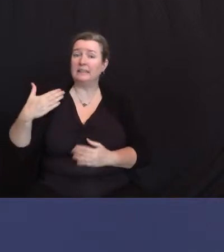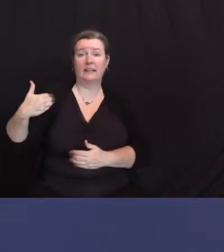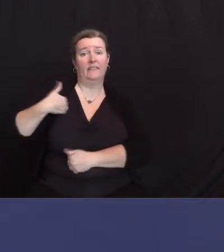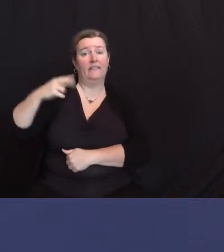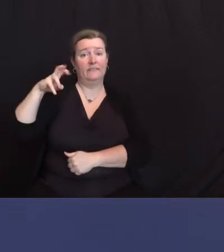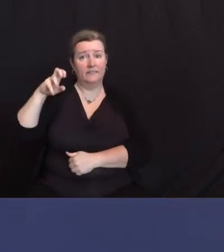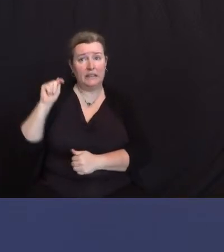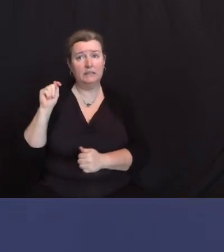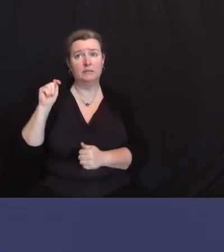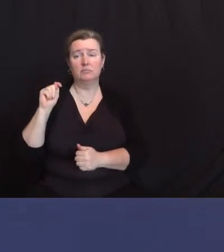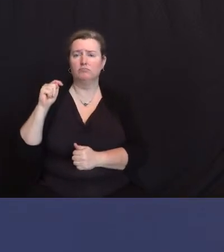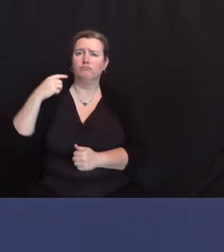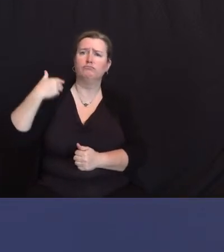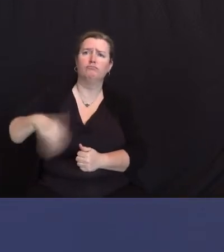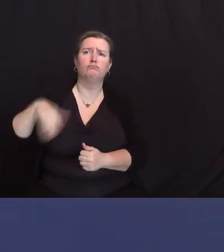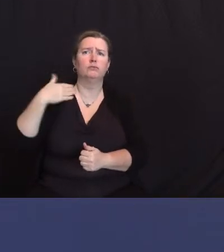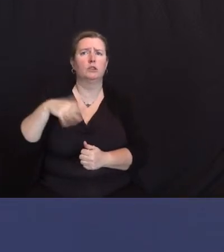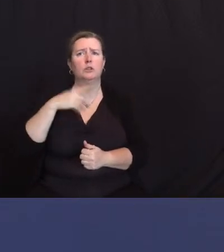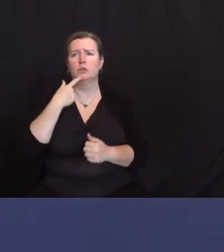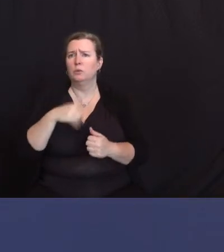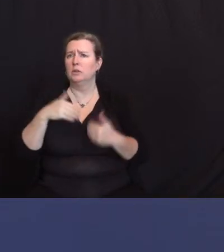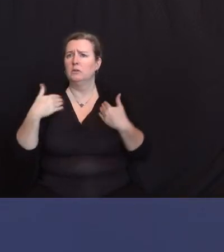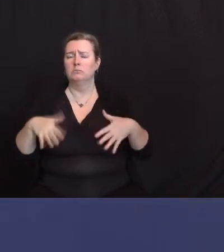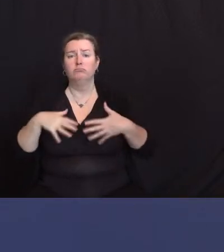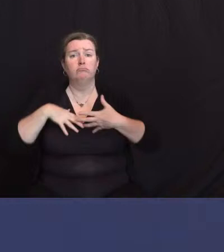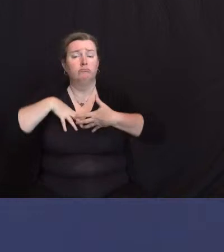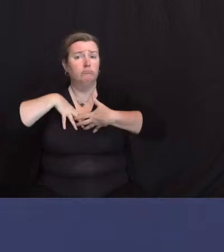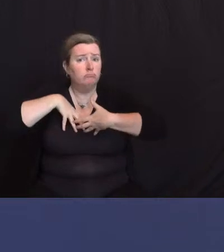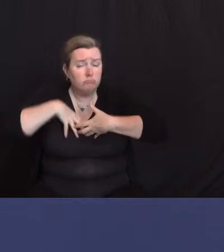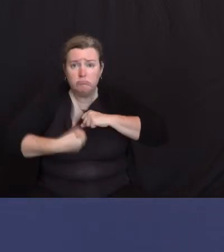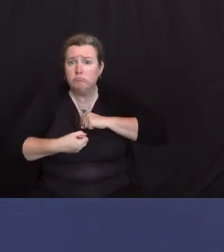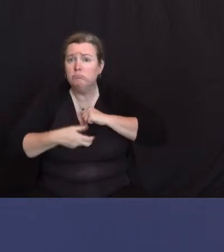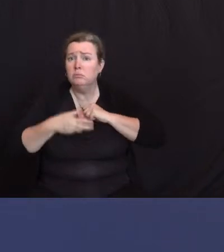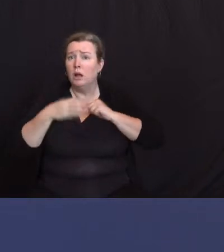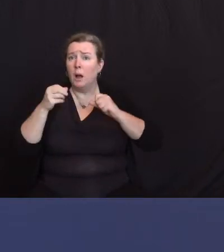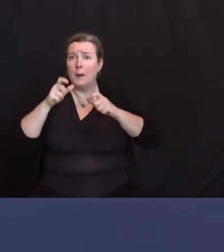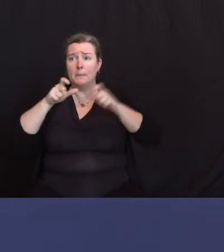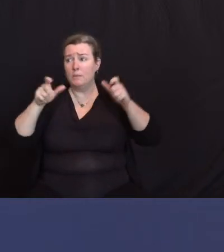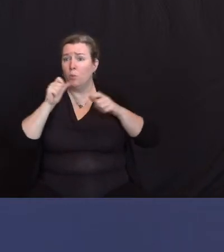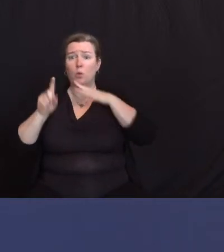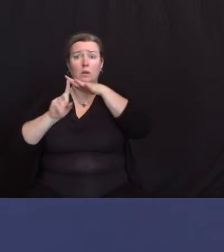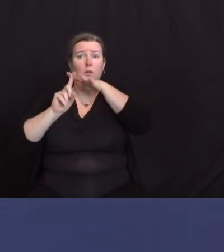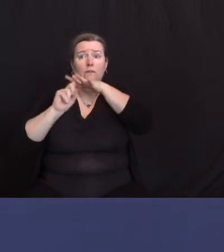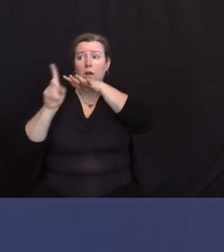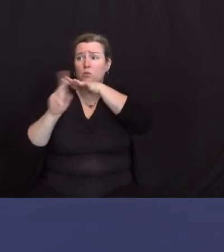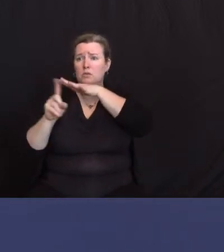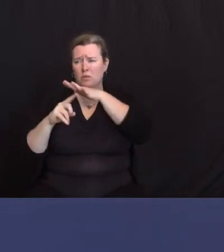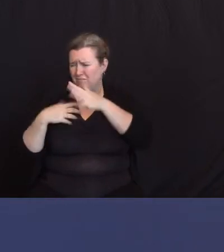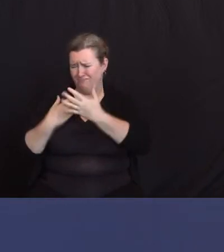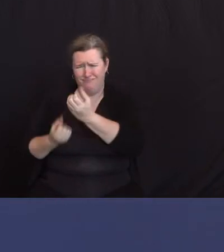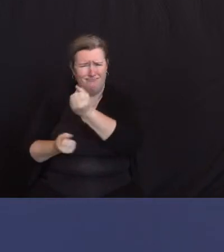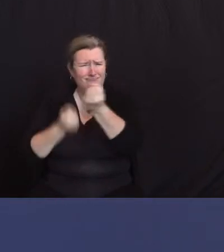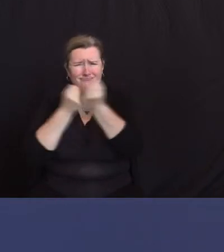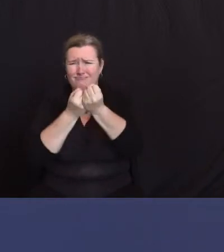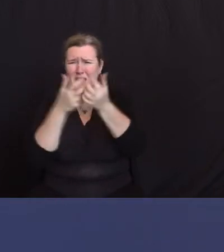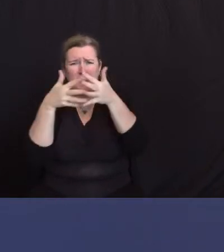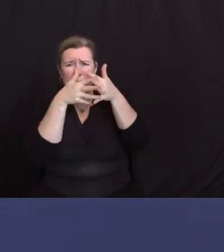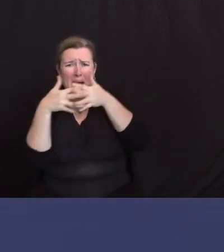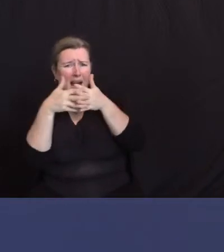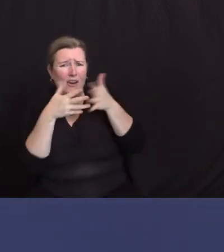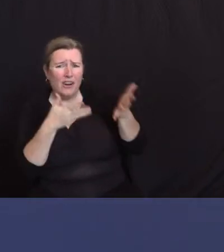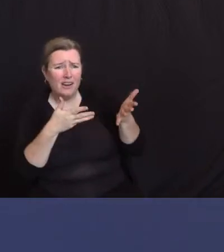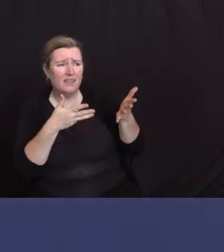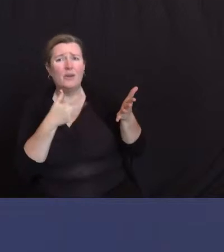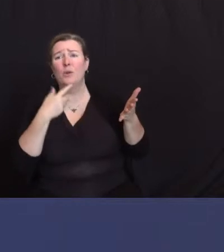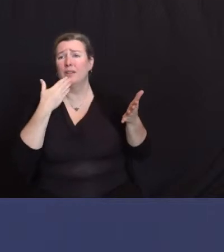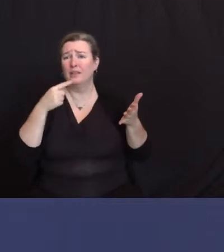gut-wrenching, and to these refugees who have been by our side, I want to say unequivocally that New Jersey will do